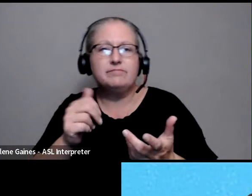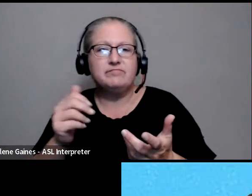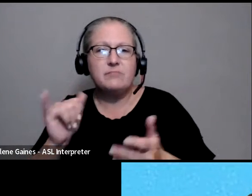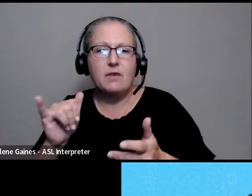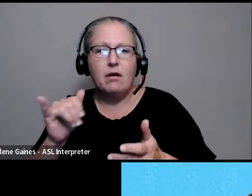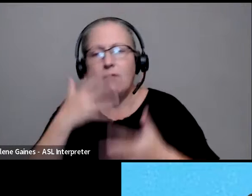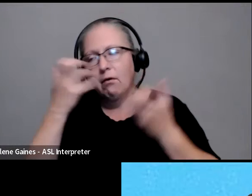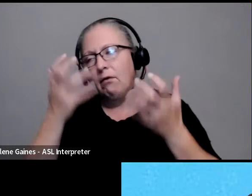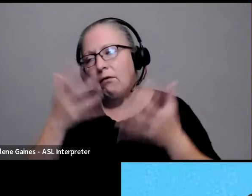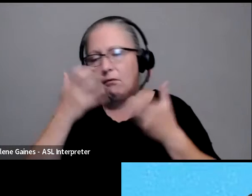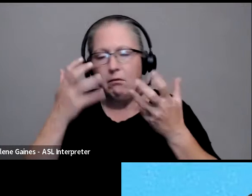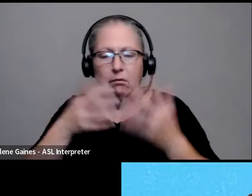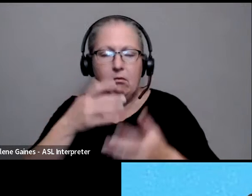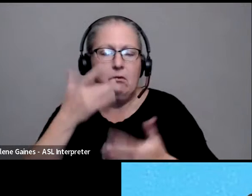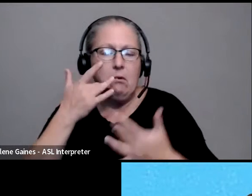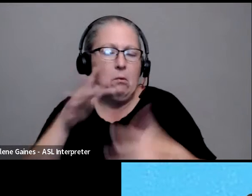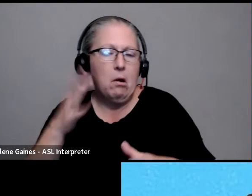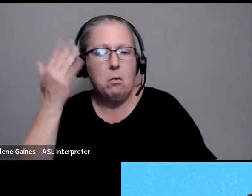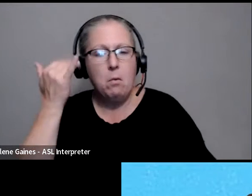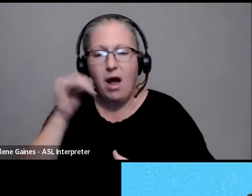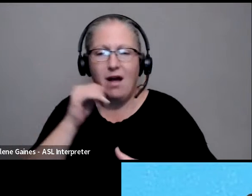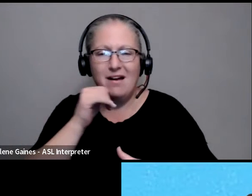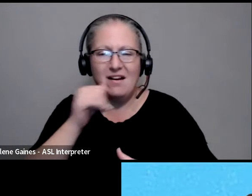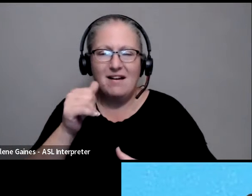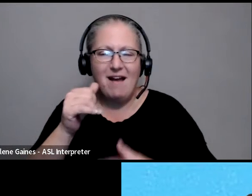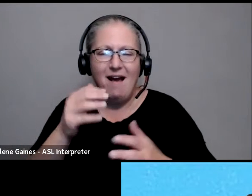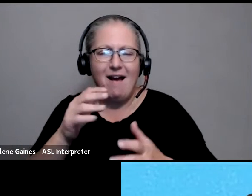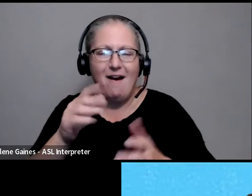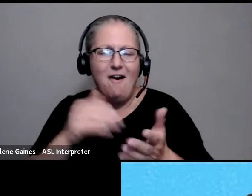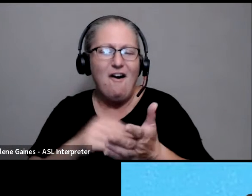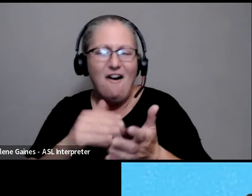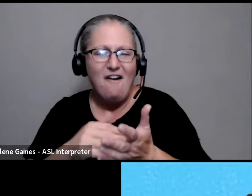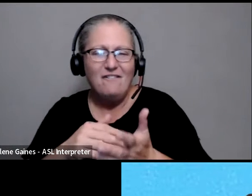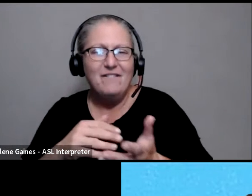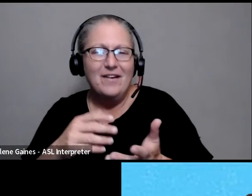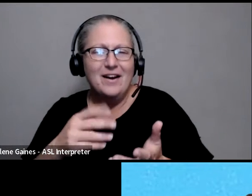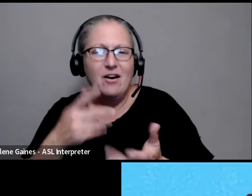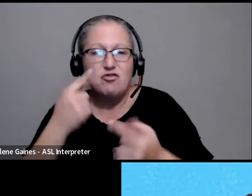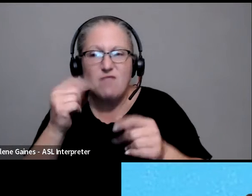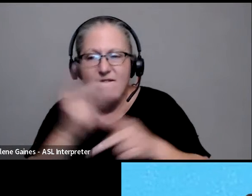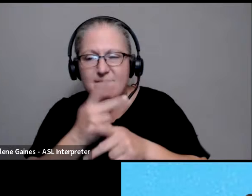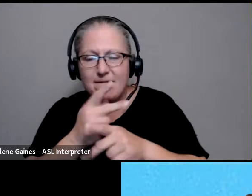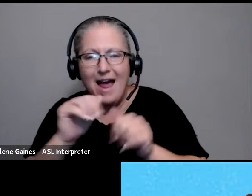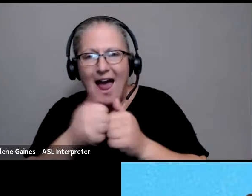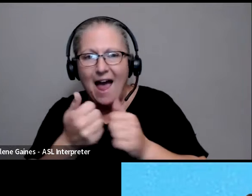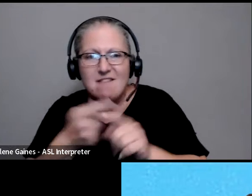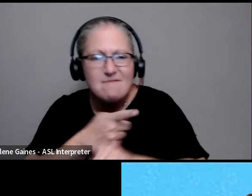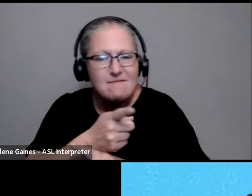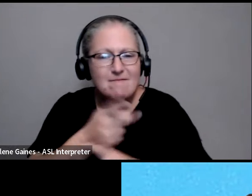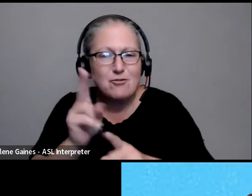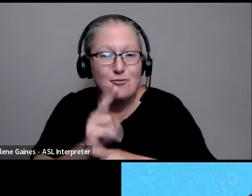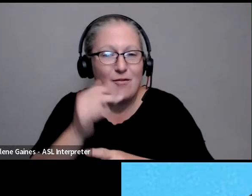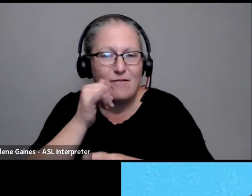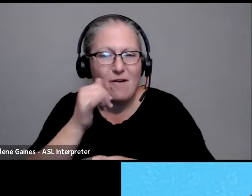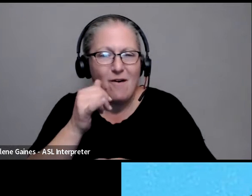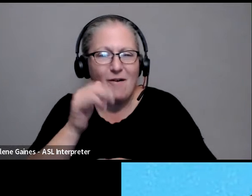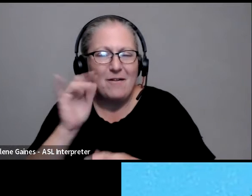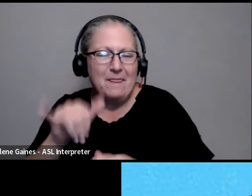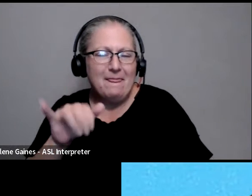oh, why did we do this? And, Yeah. Yeah. ways to get around it, I think it's just kind of a